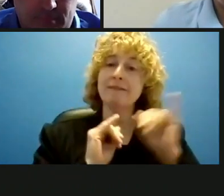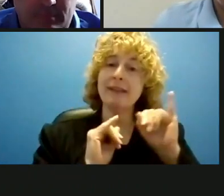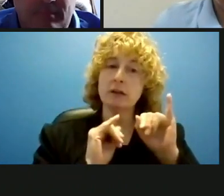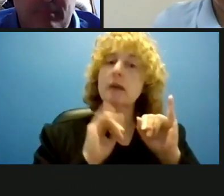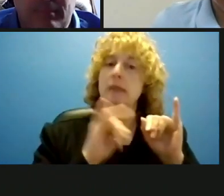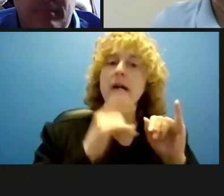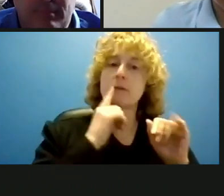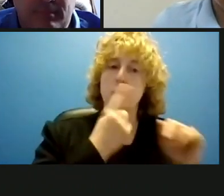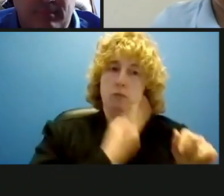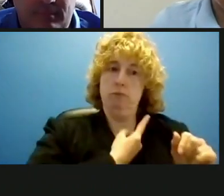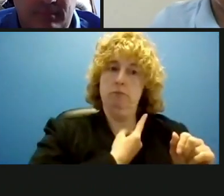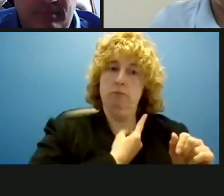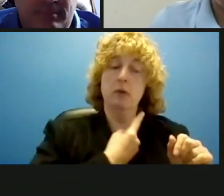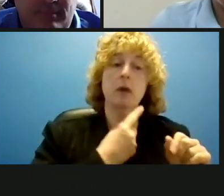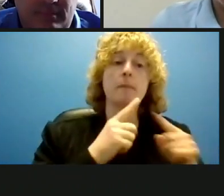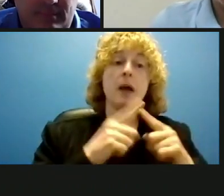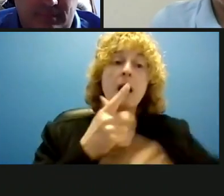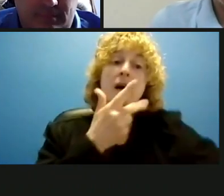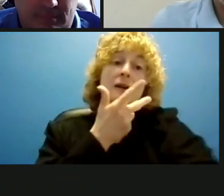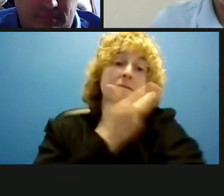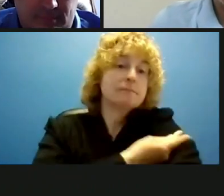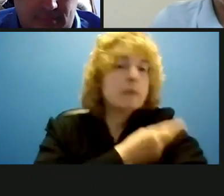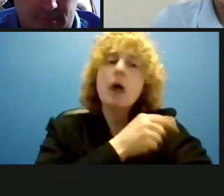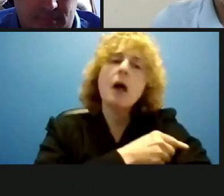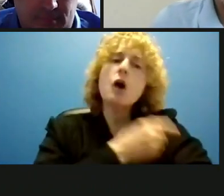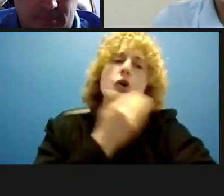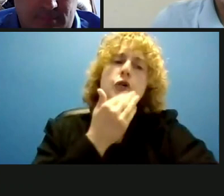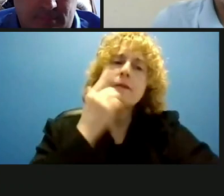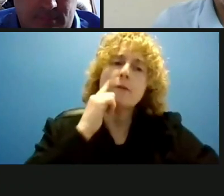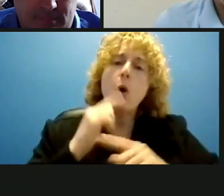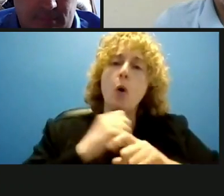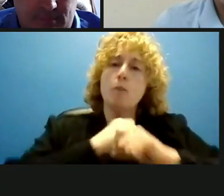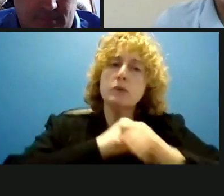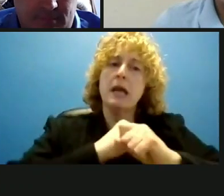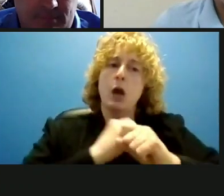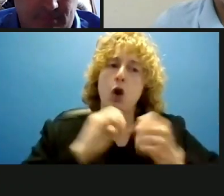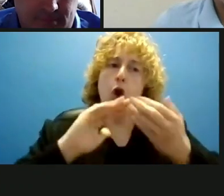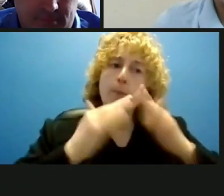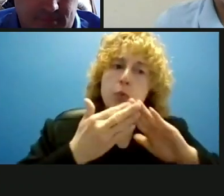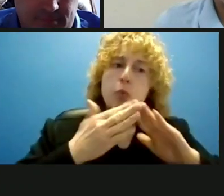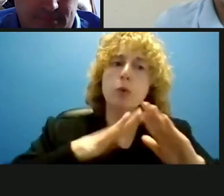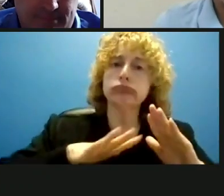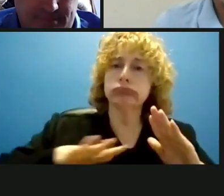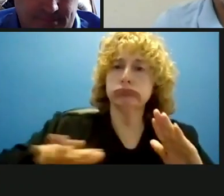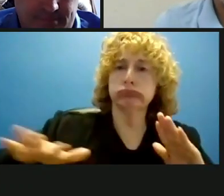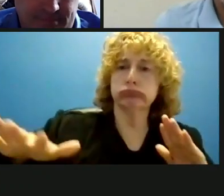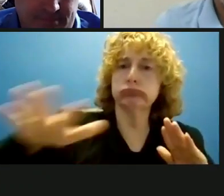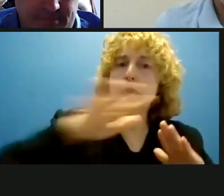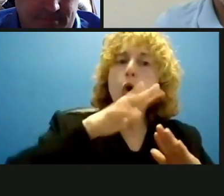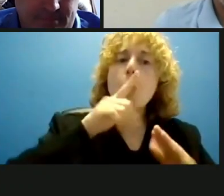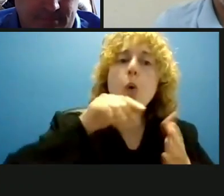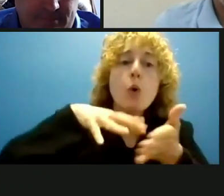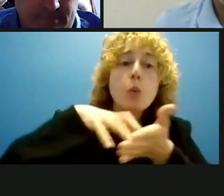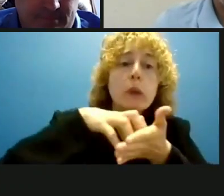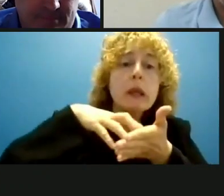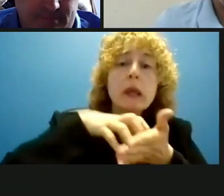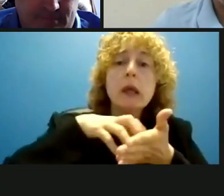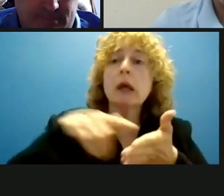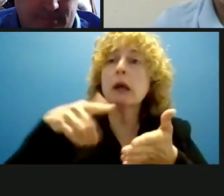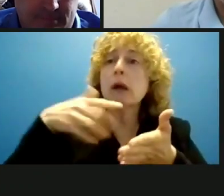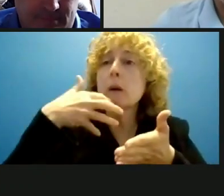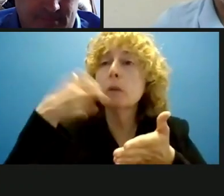effort. When you get yourself vaccinated, you're not only protecting yourself, you're protecting the weaker members of society in terms